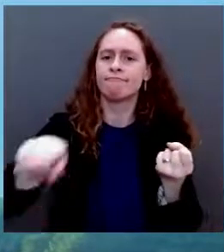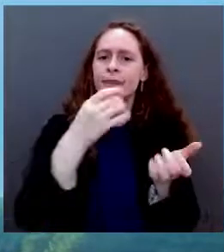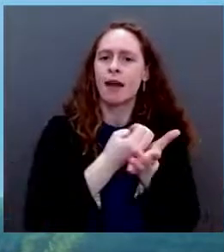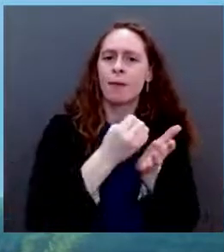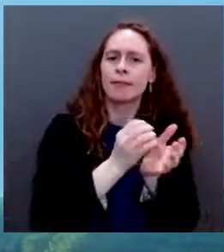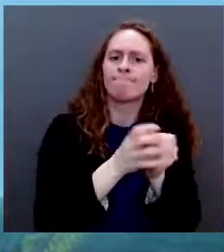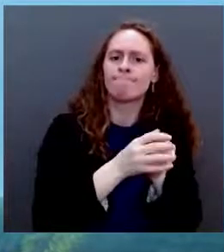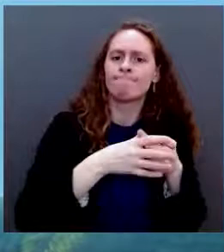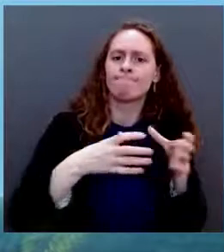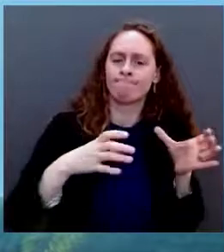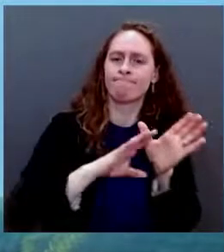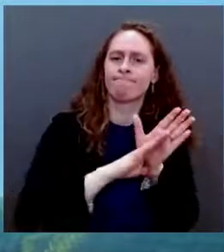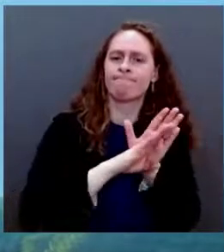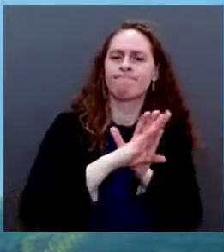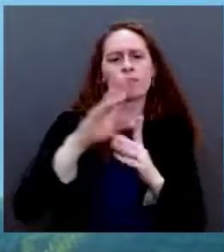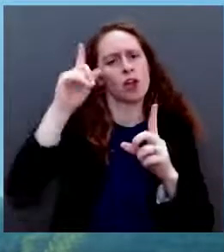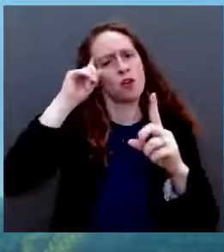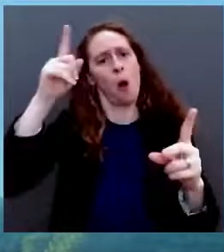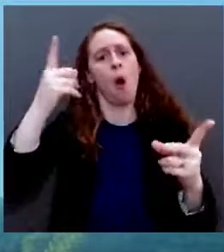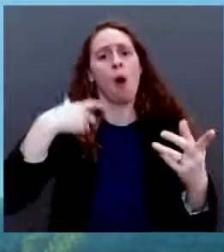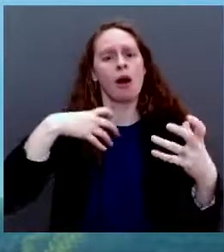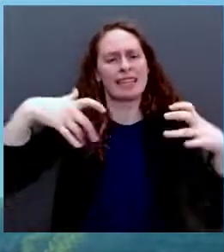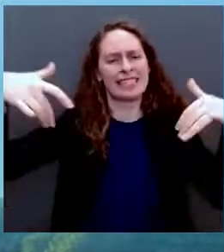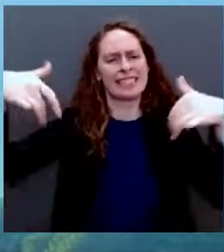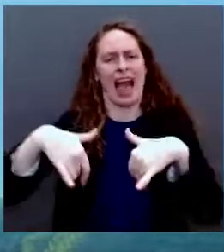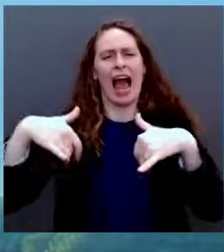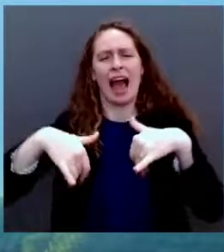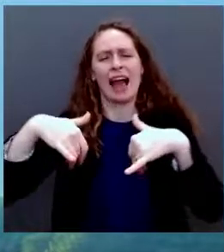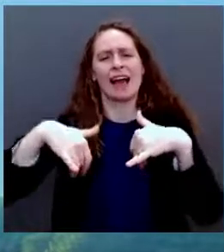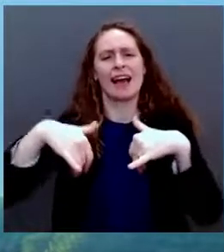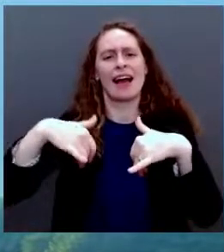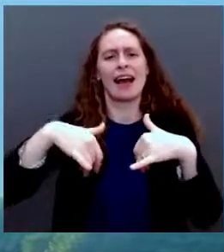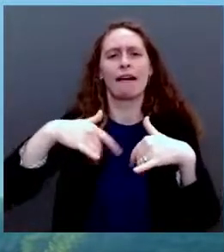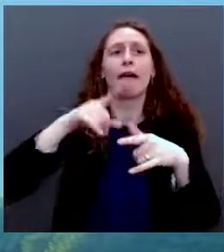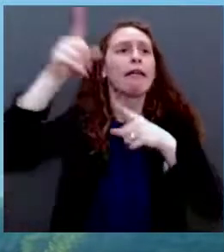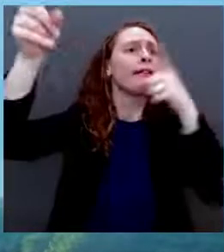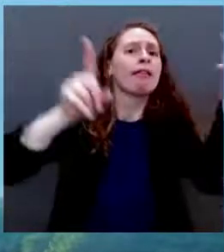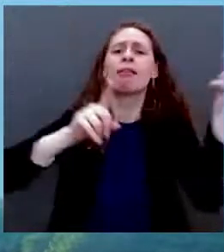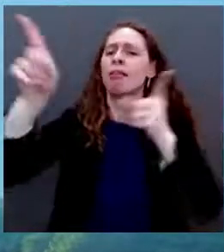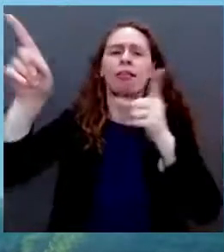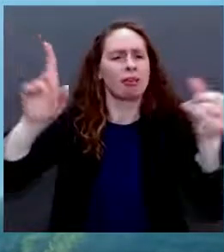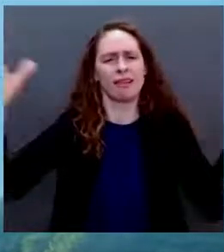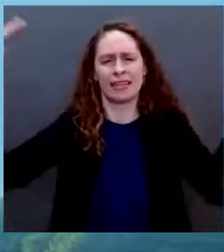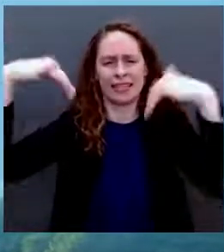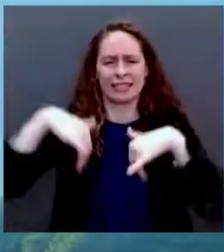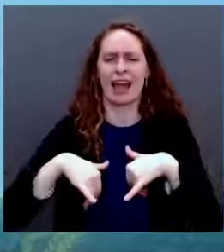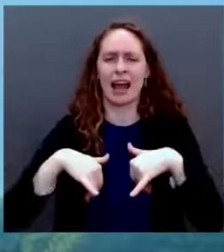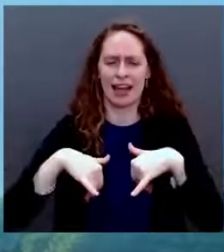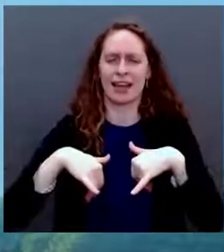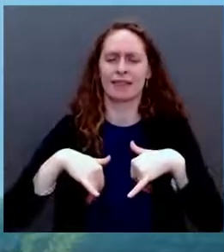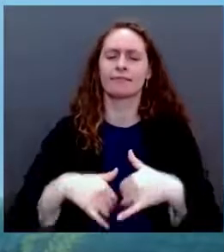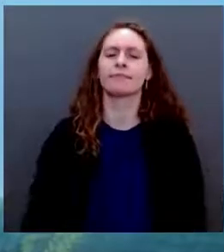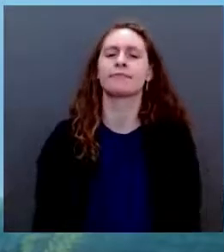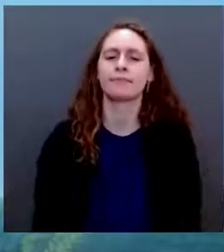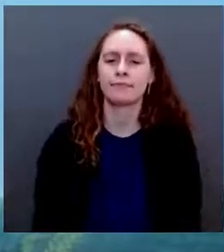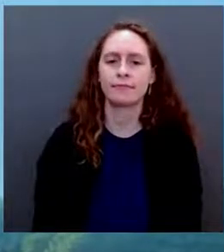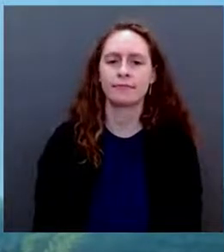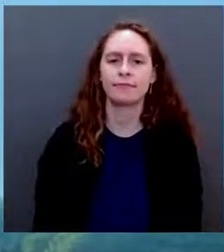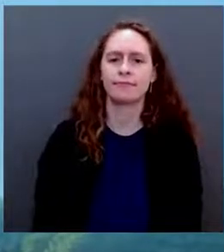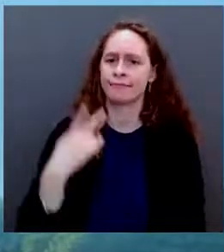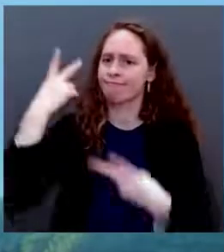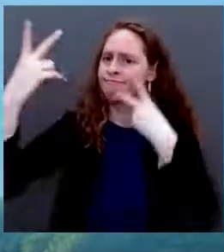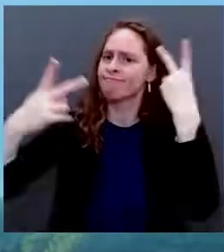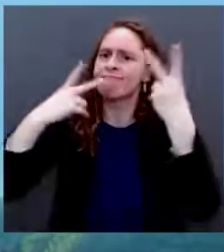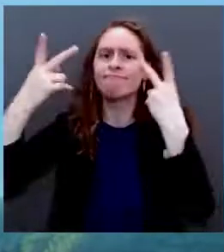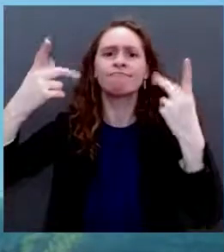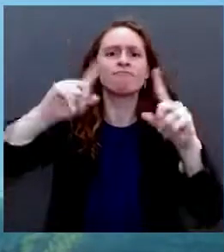we have seen the multinational meat packers suck out all of the wealth of rural America